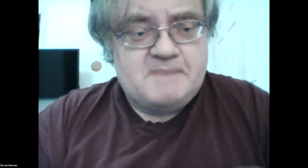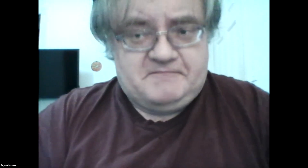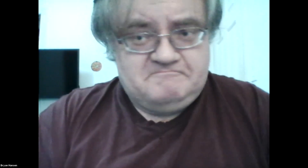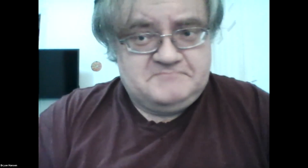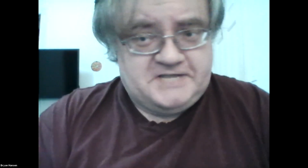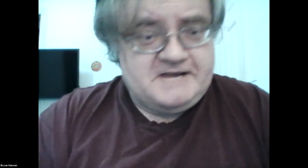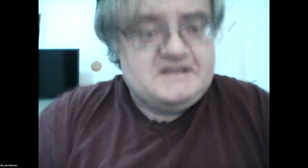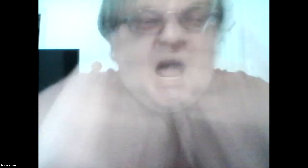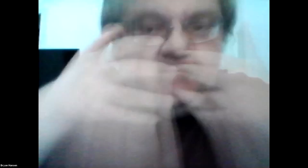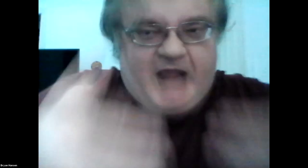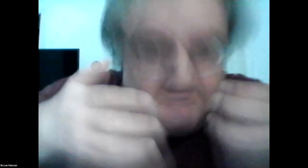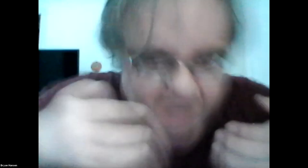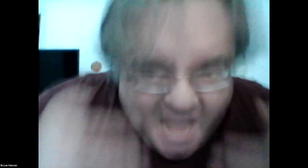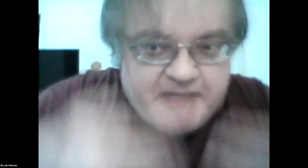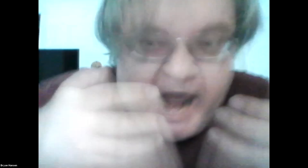a muppet. See?